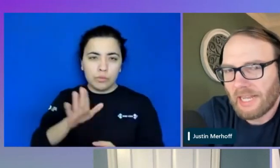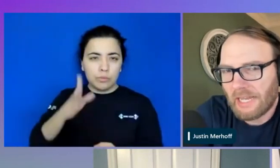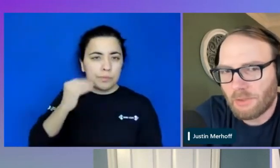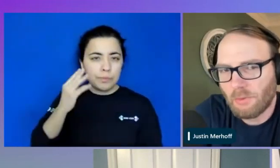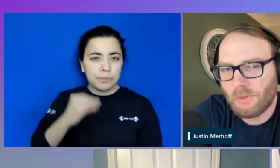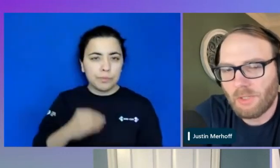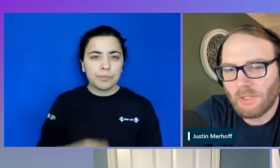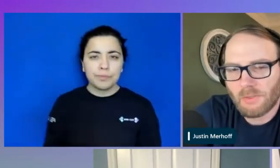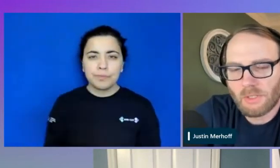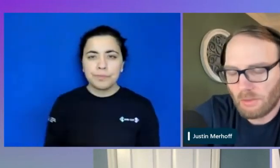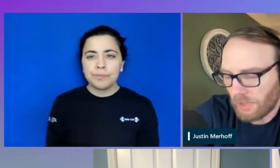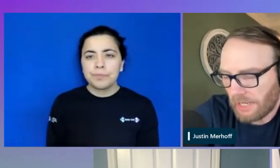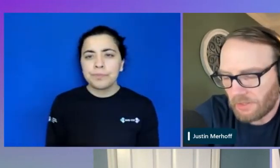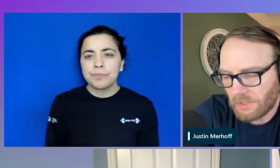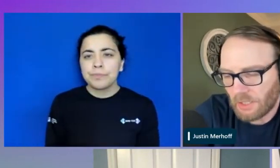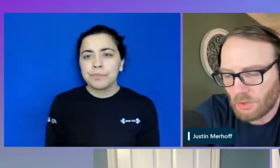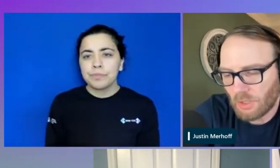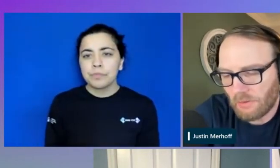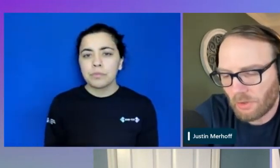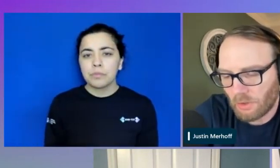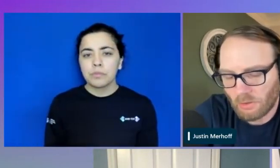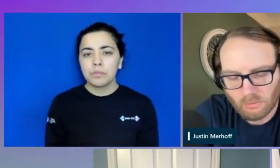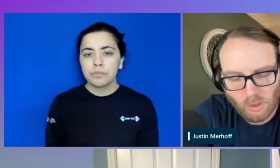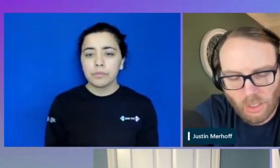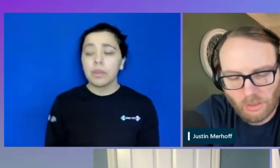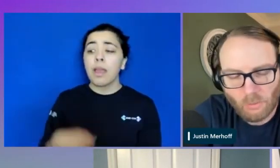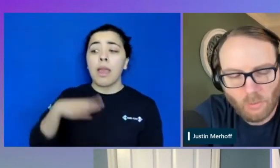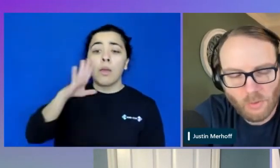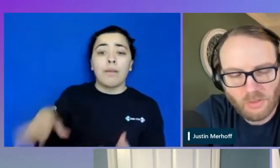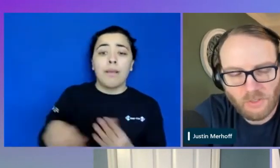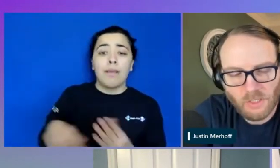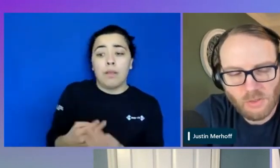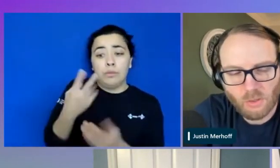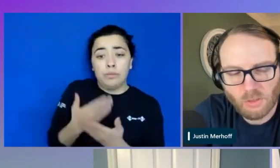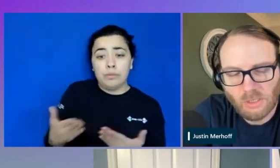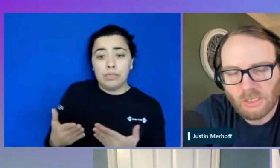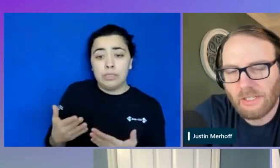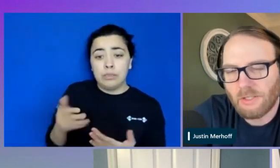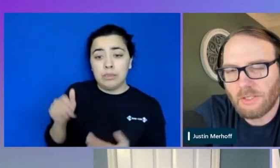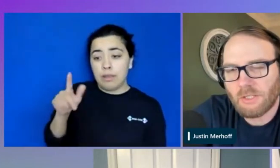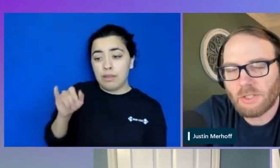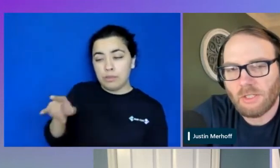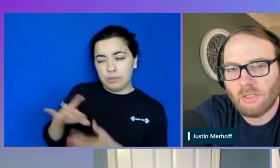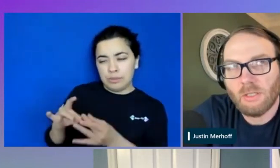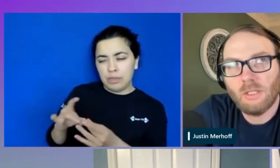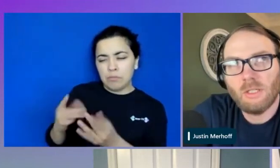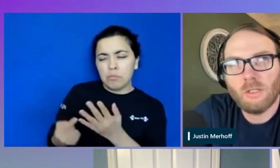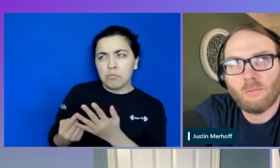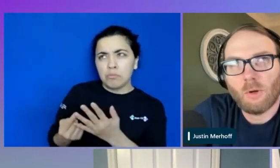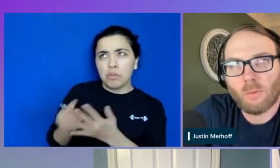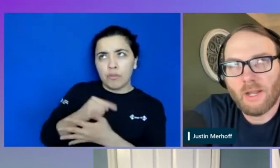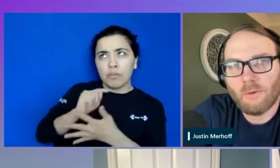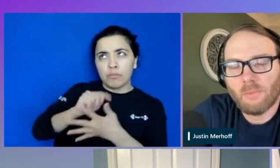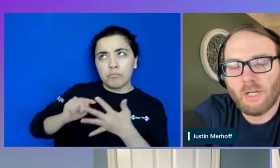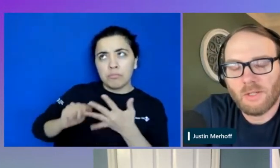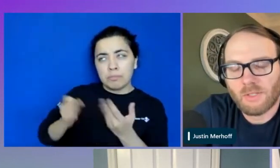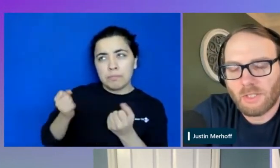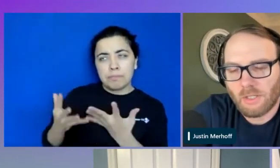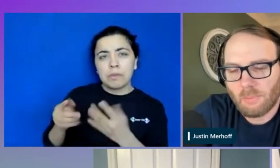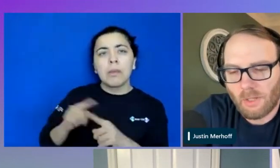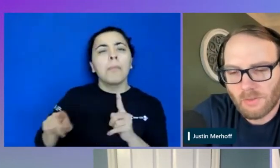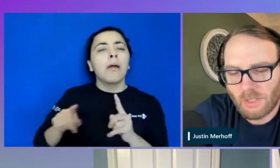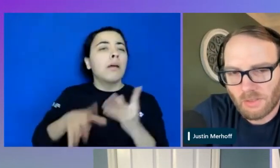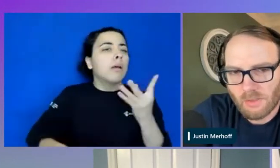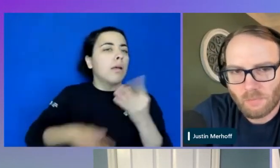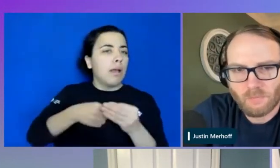So I'm going to add 2 things to what Ali said, because you covered most of it. So in addition, around